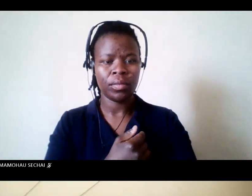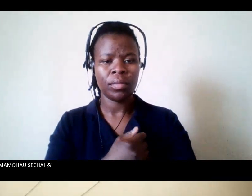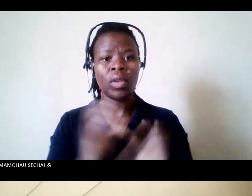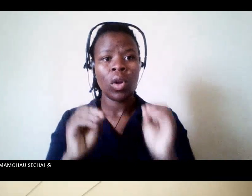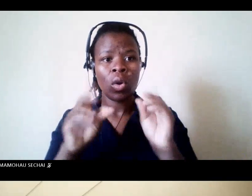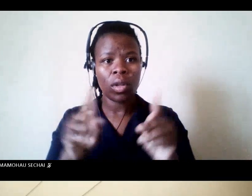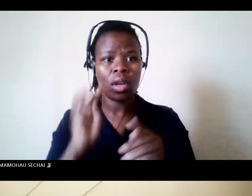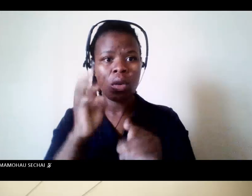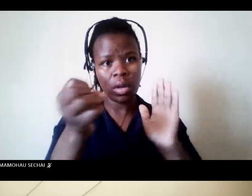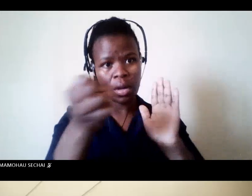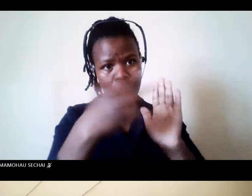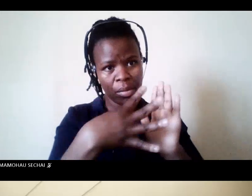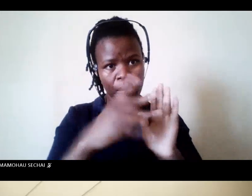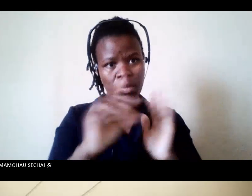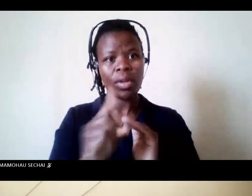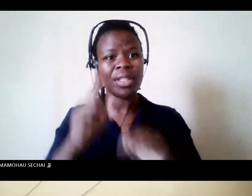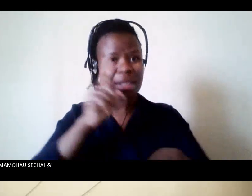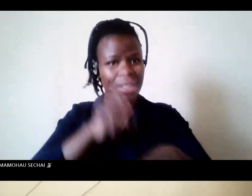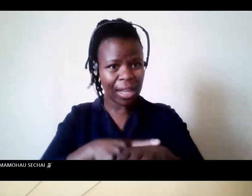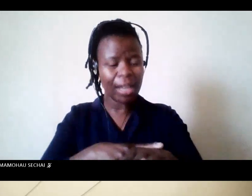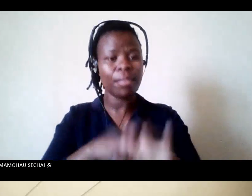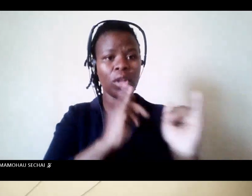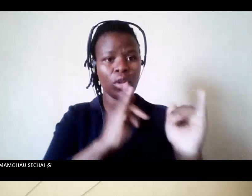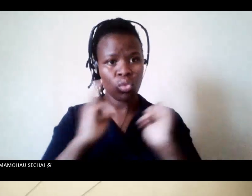just introduce himself in the chat once he's back.